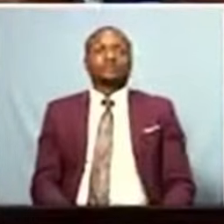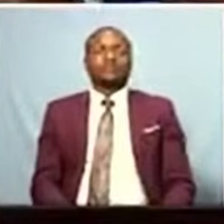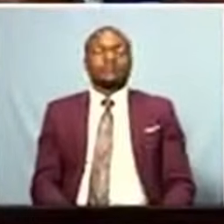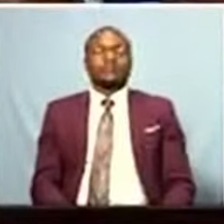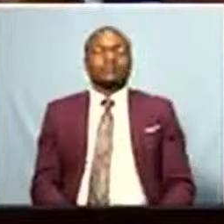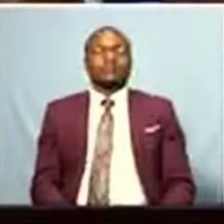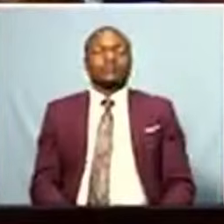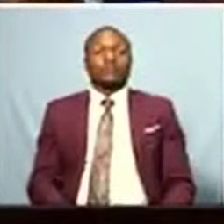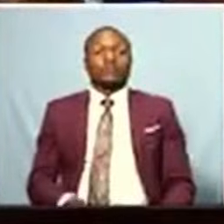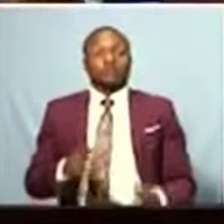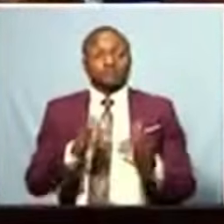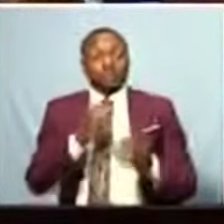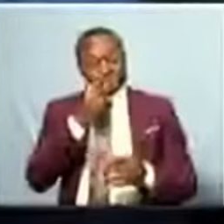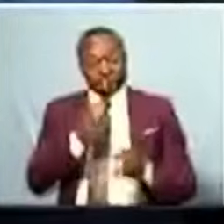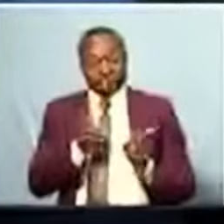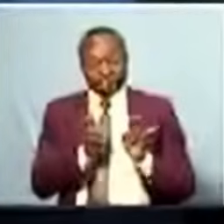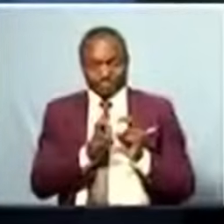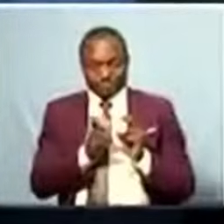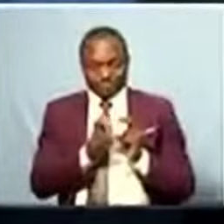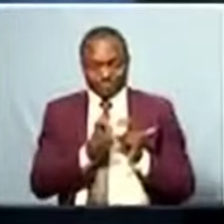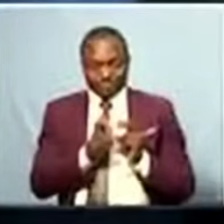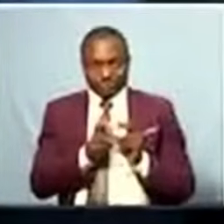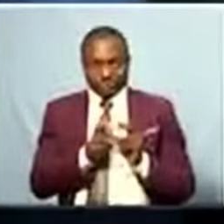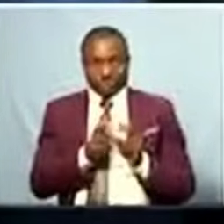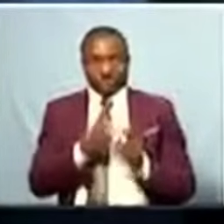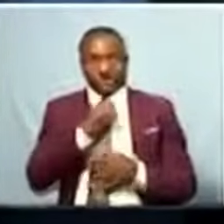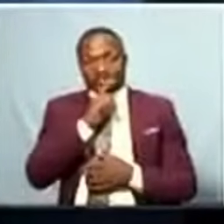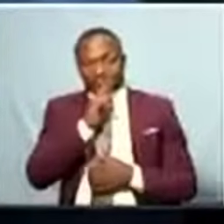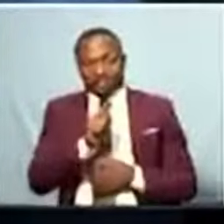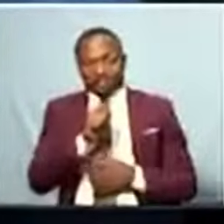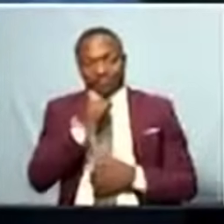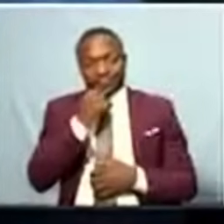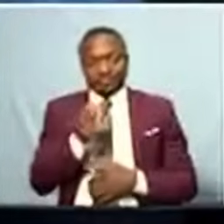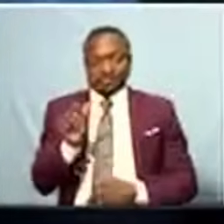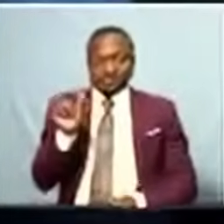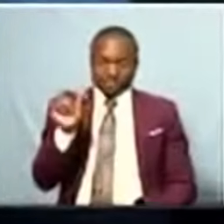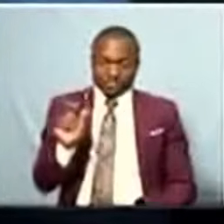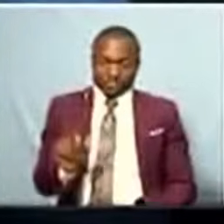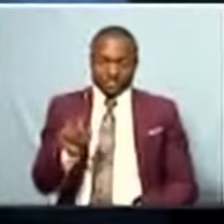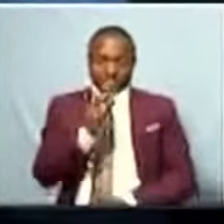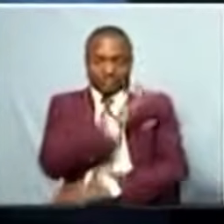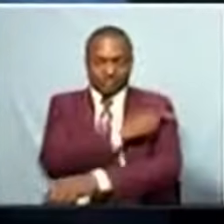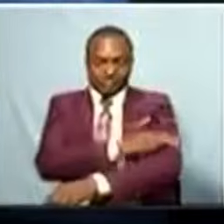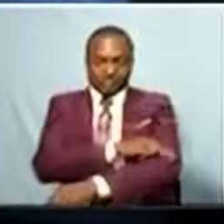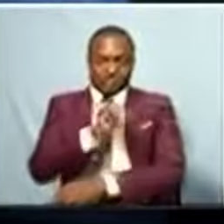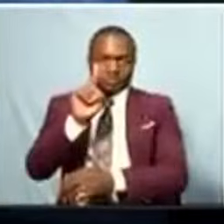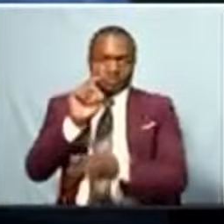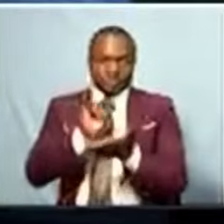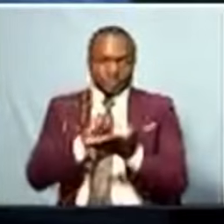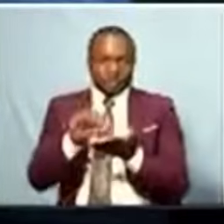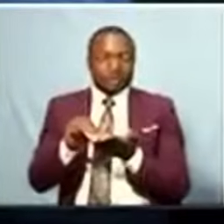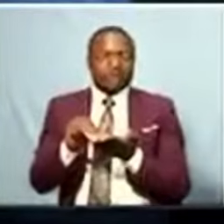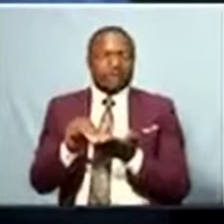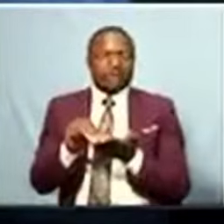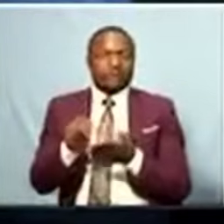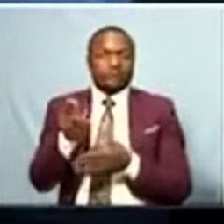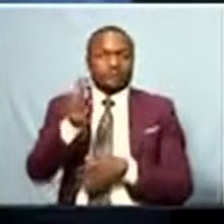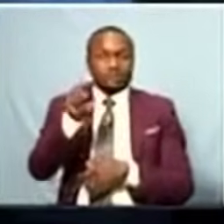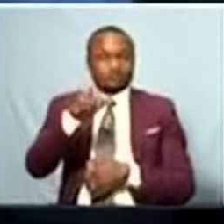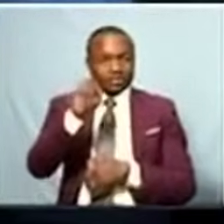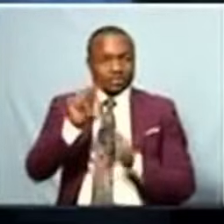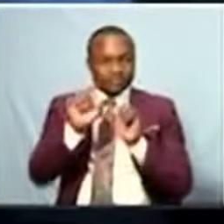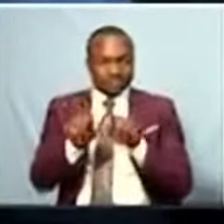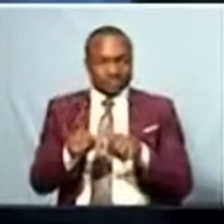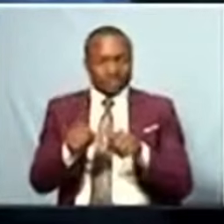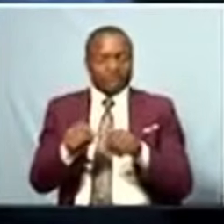that we see it. I just want to understand the gentleman who said to each one hospital costs $1 million. Can you do